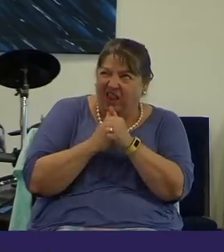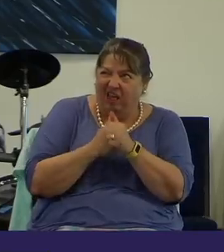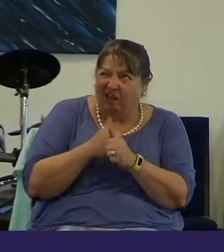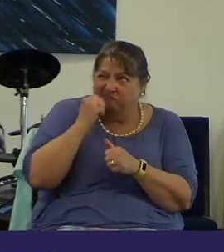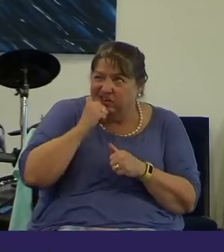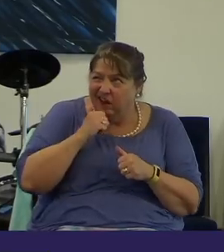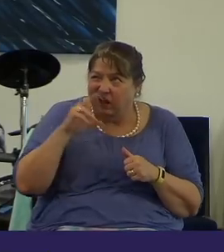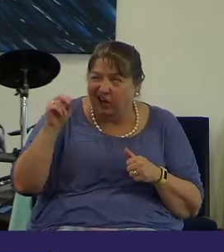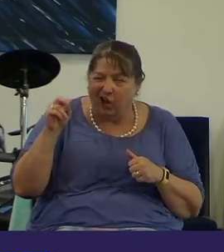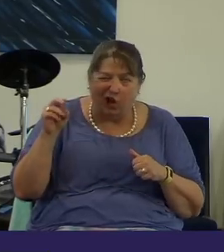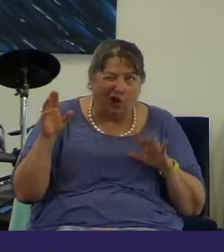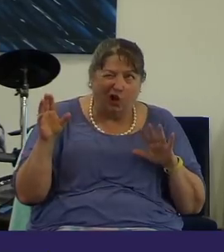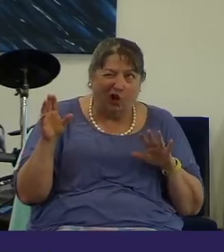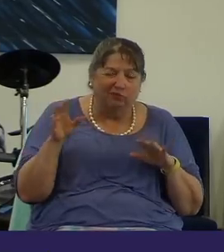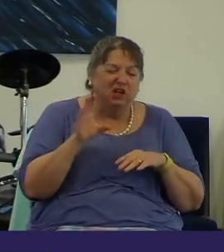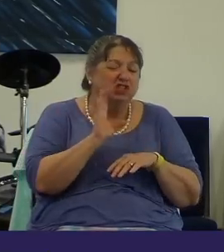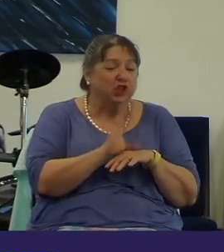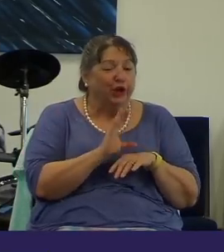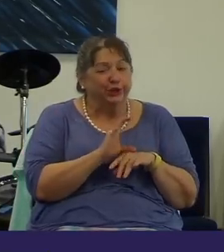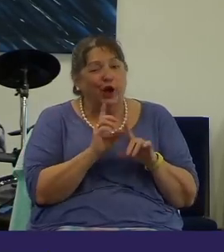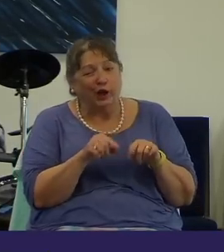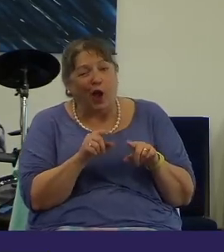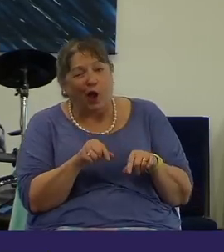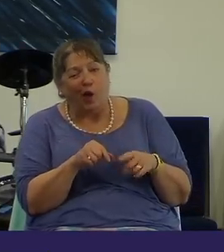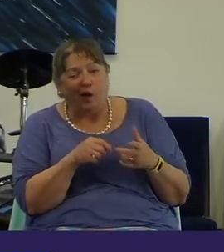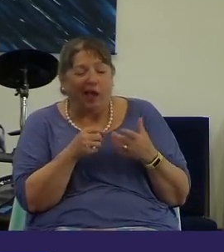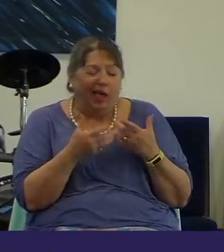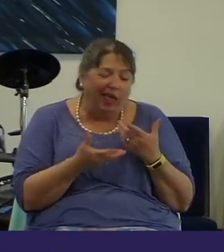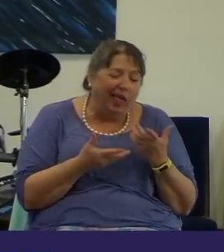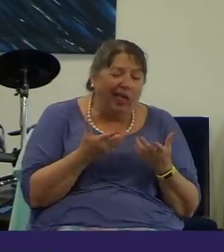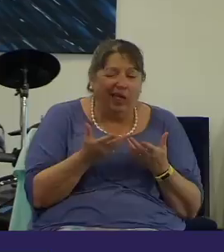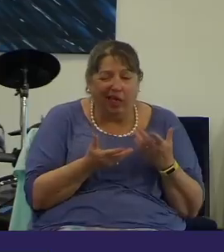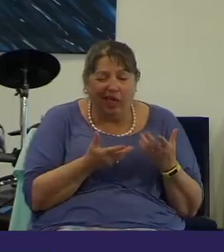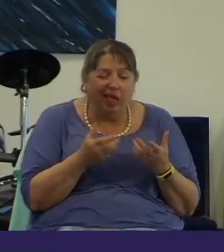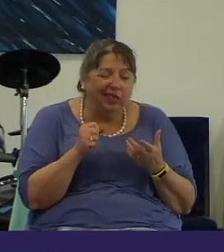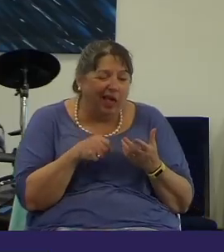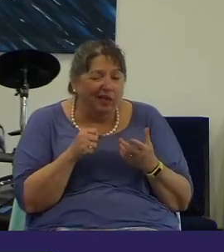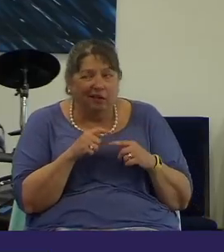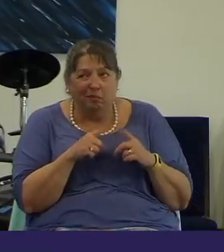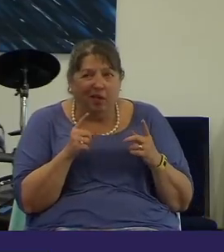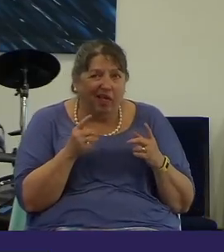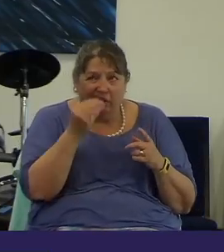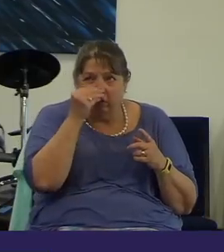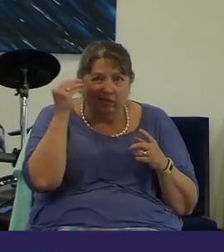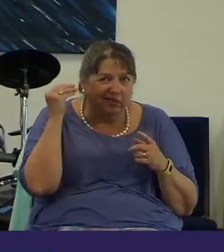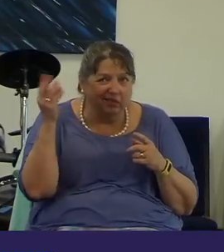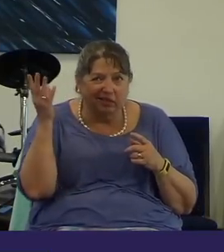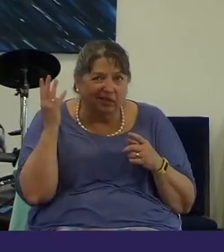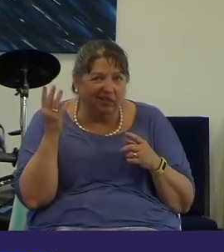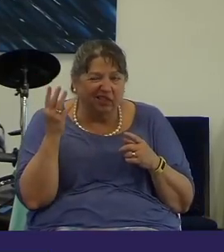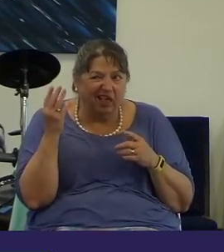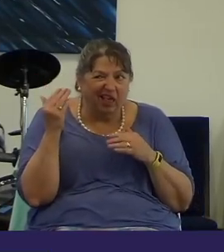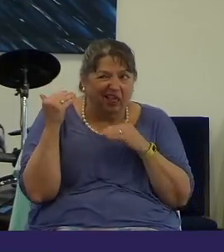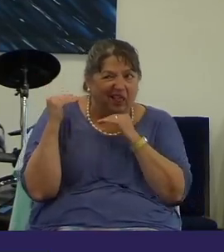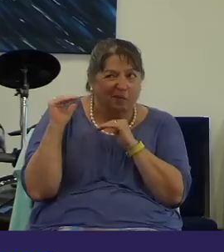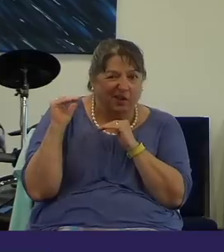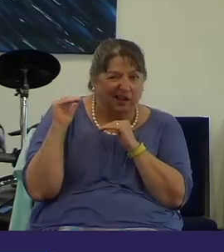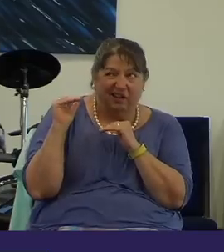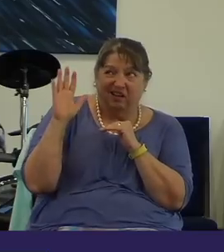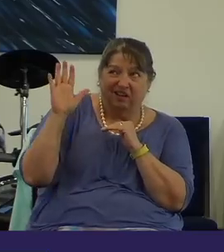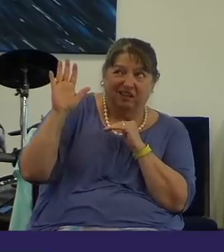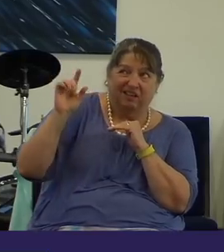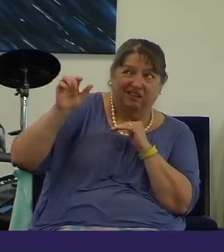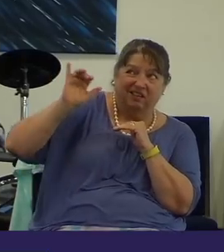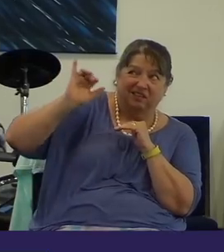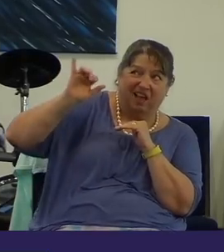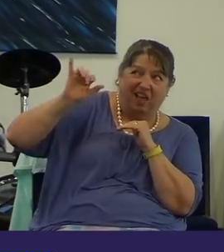is no commitment. There is no victory over sin. And so Christ has been invited, but he can only come but so far. You stay there.